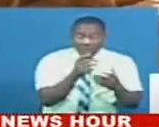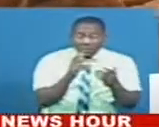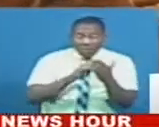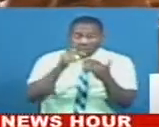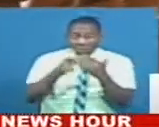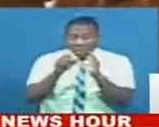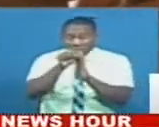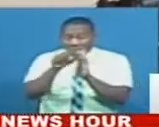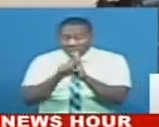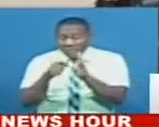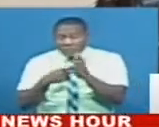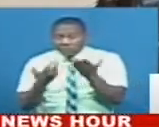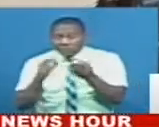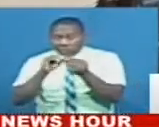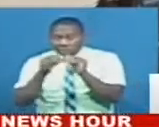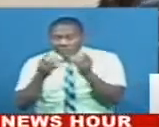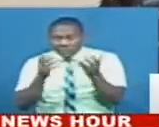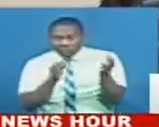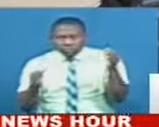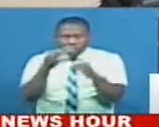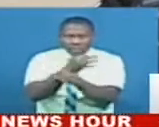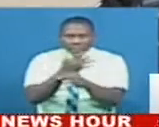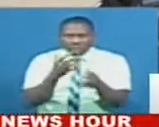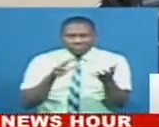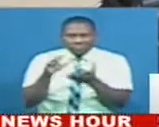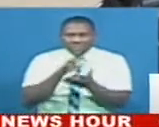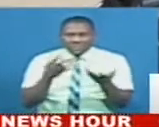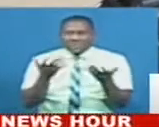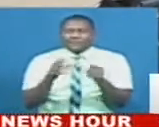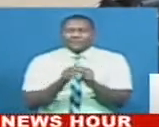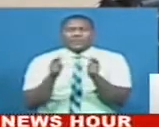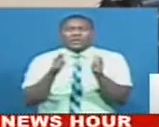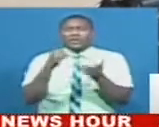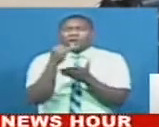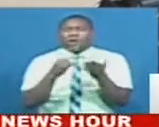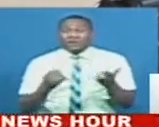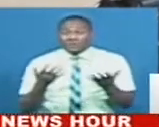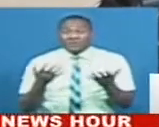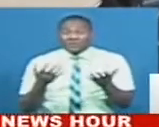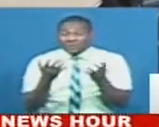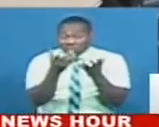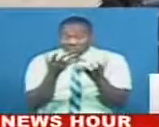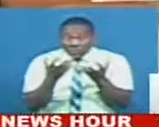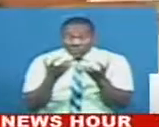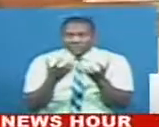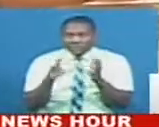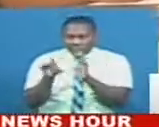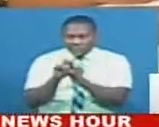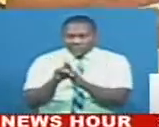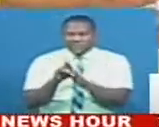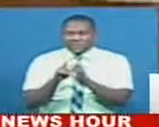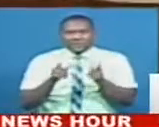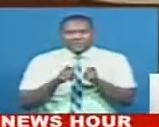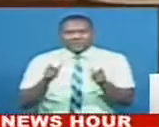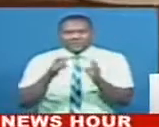it's going to affect you. So, for example, if you want general arts in a particular school, you choose general arts, and